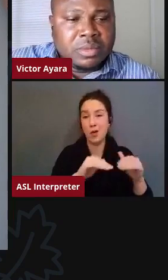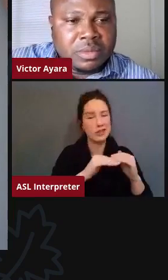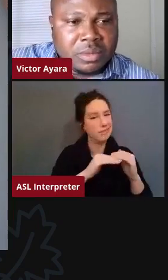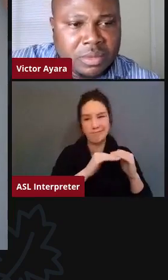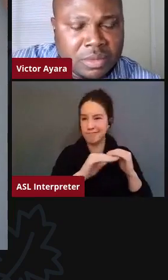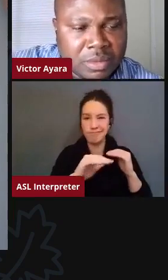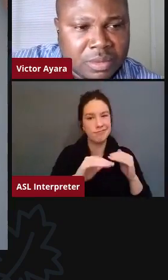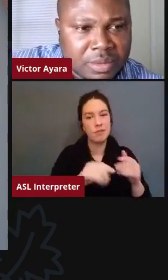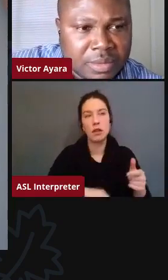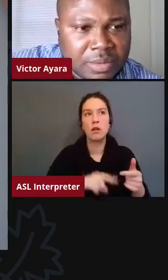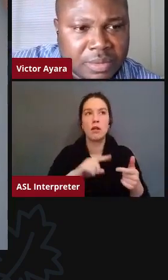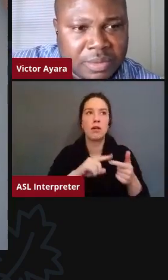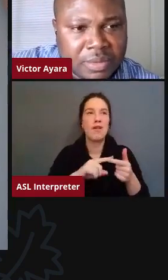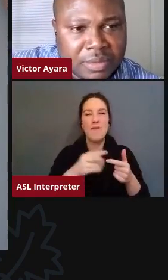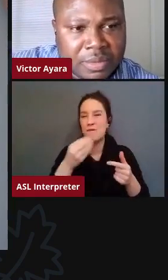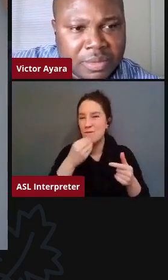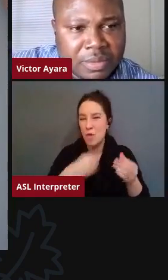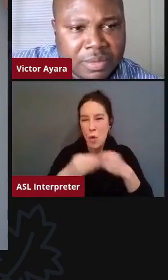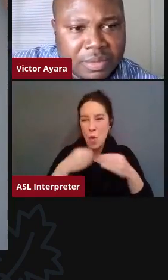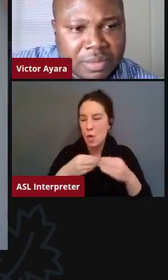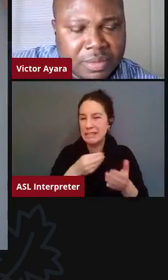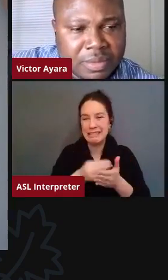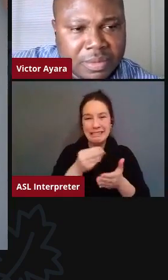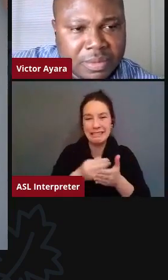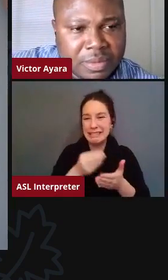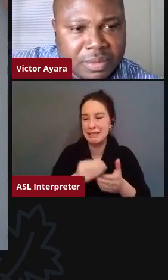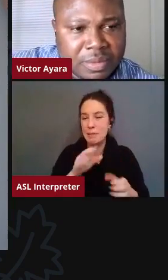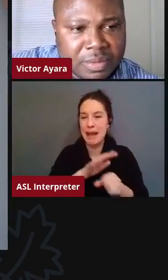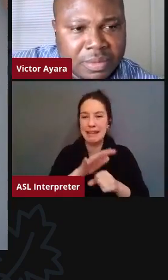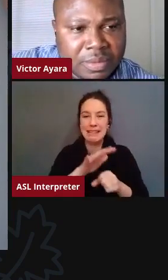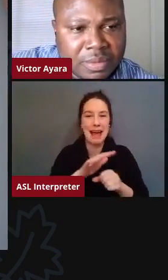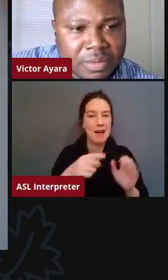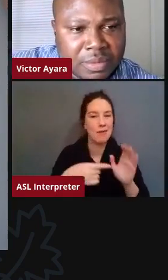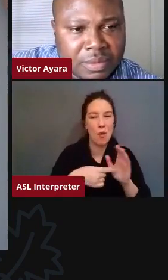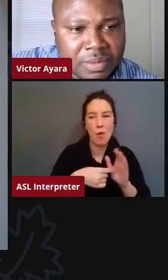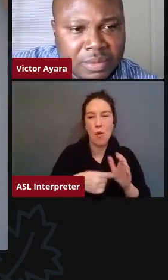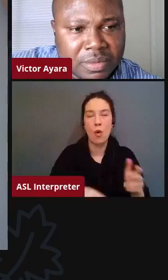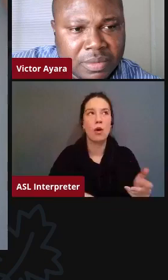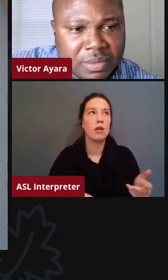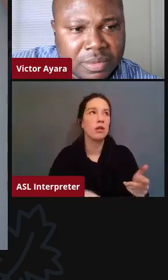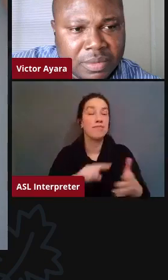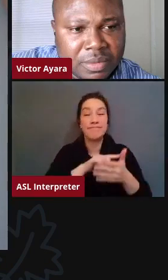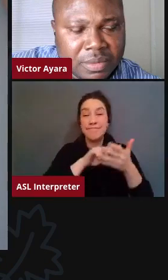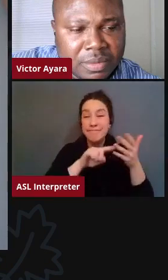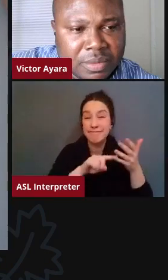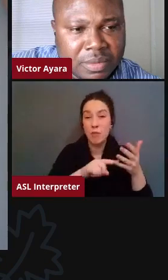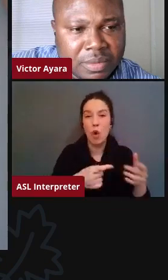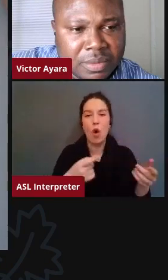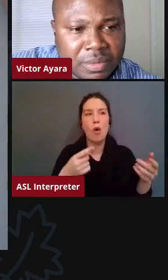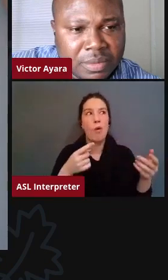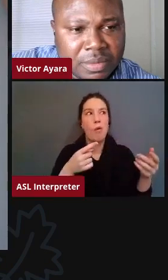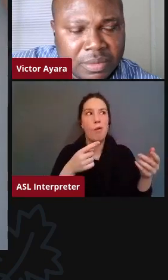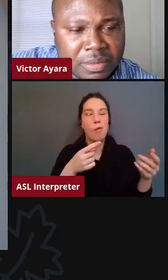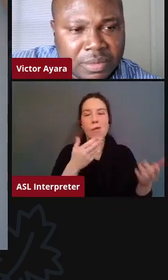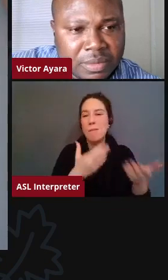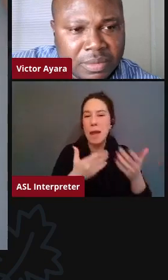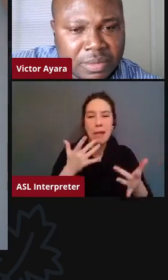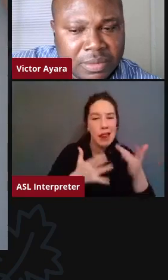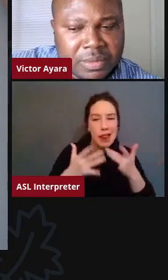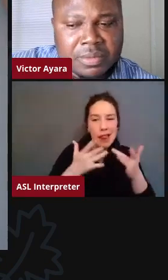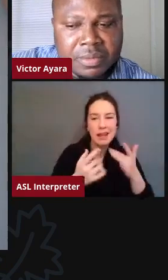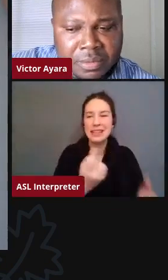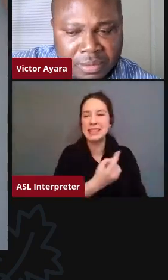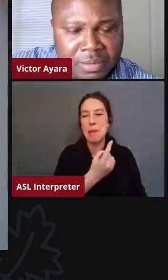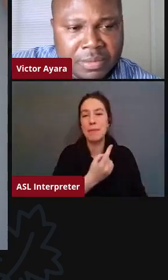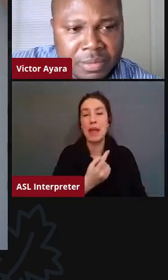food insecurity. Um, Often they end up in a healthcare setting, maybe the emergency room or at